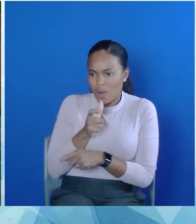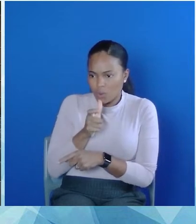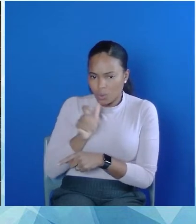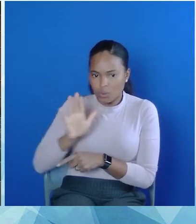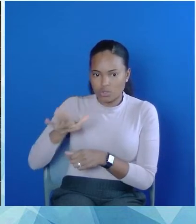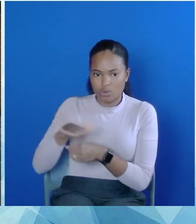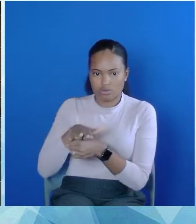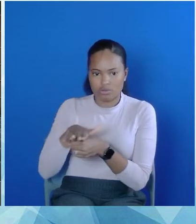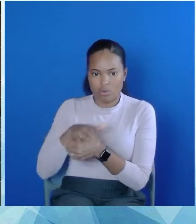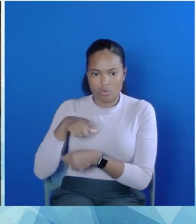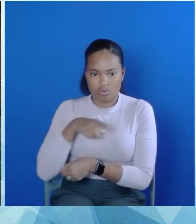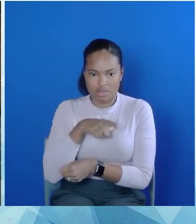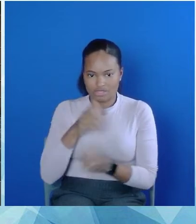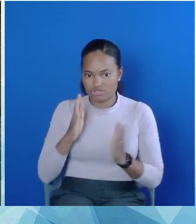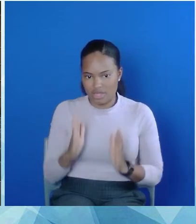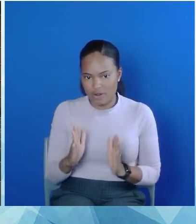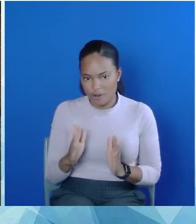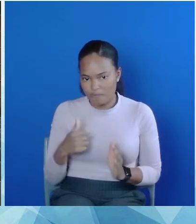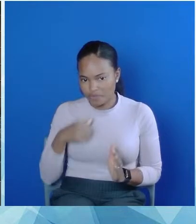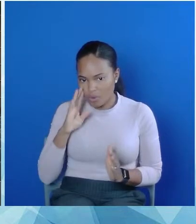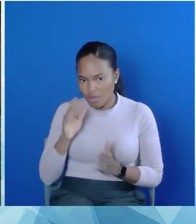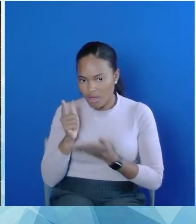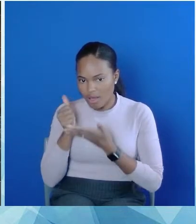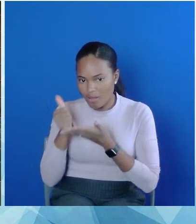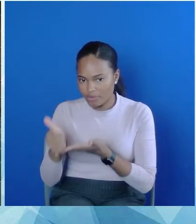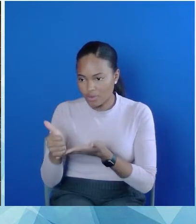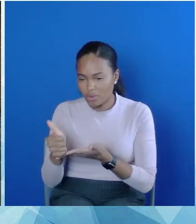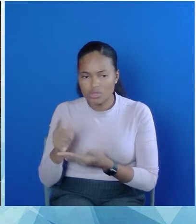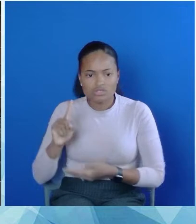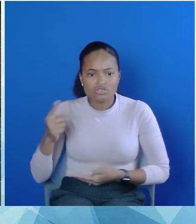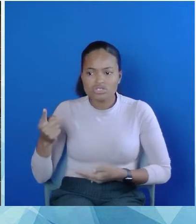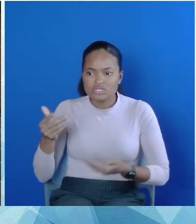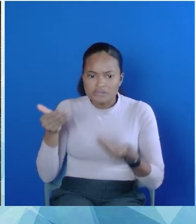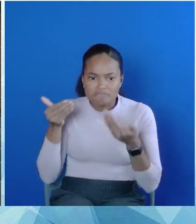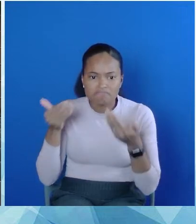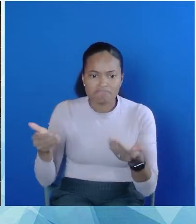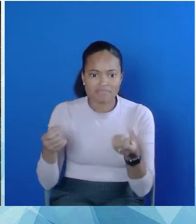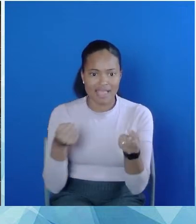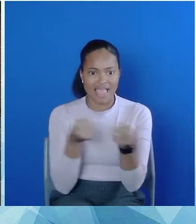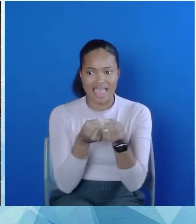is, and just get in there and advocate. And